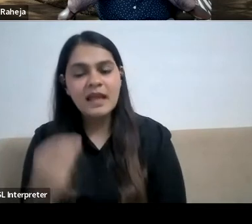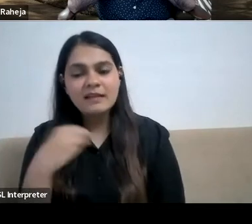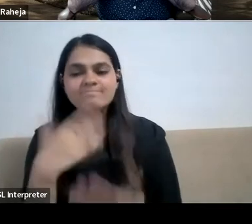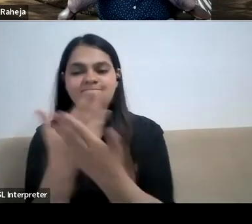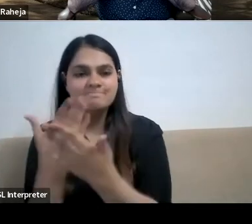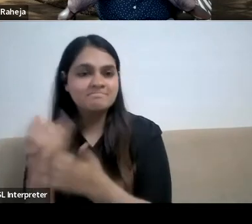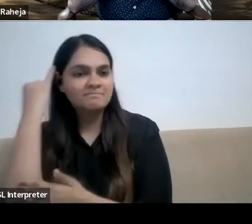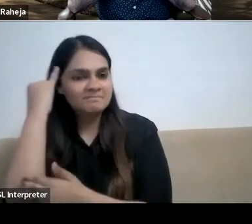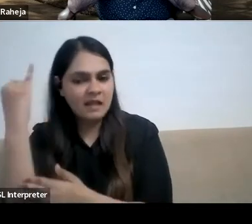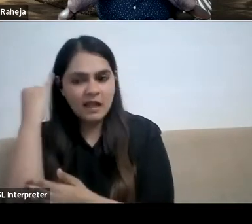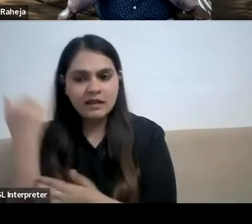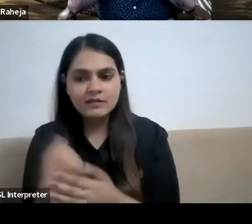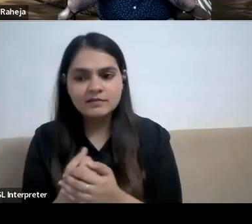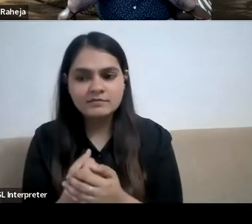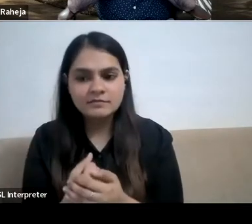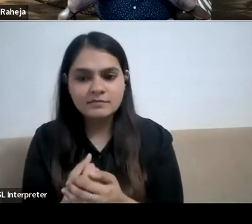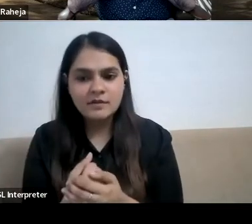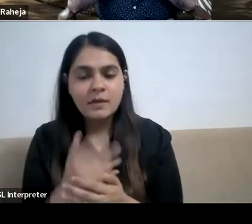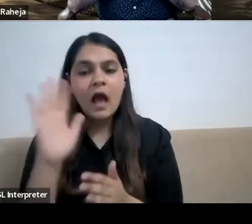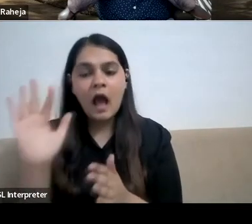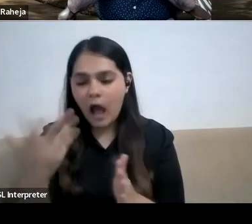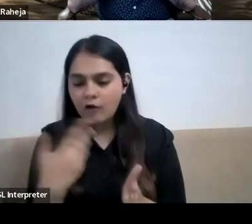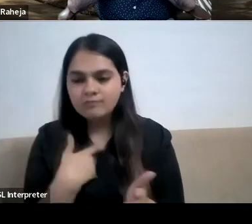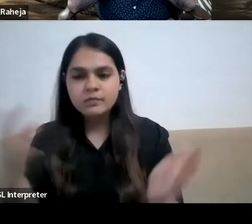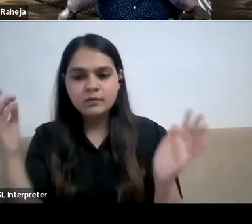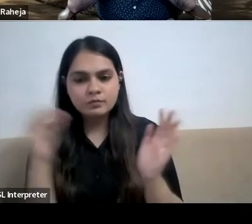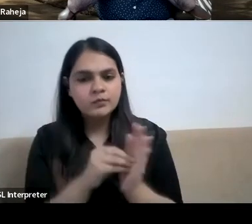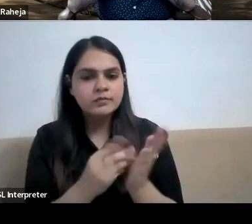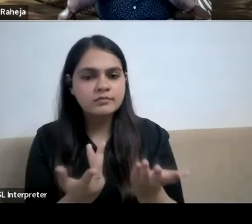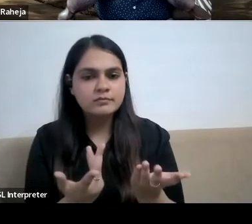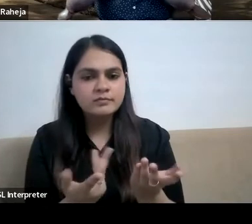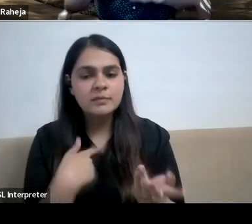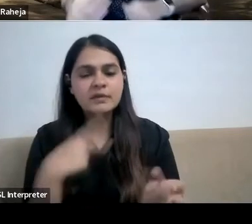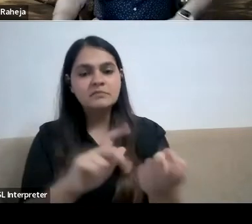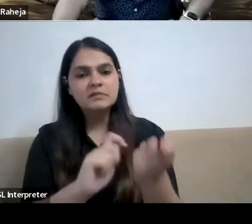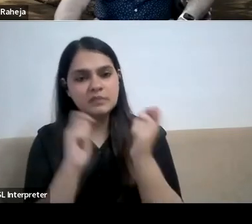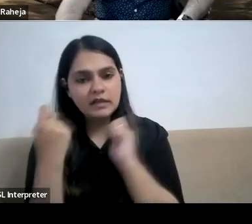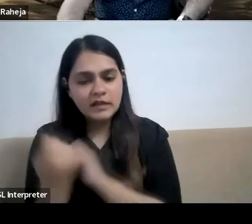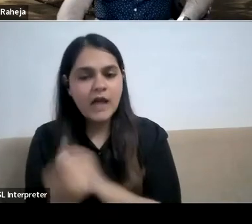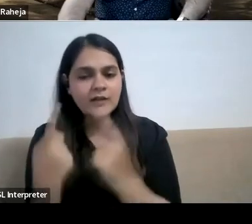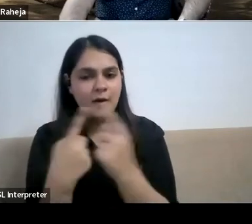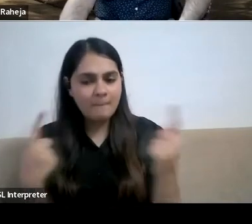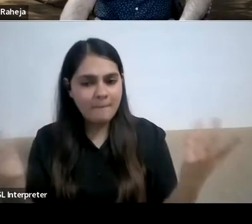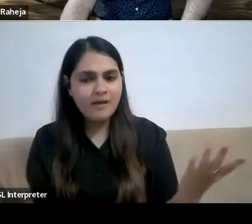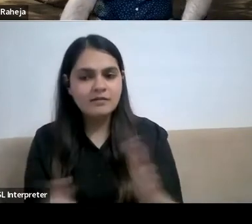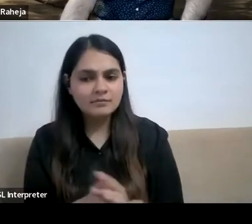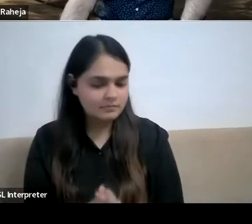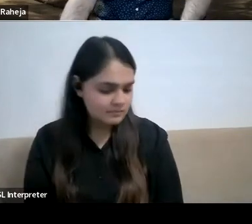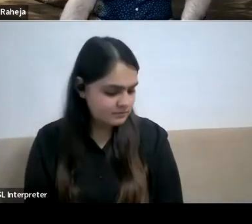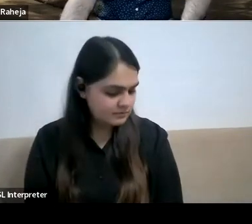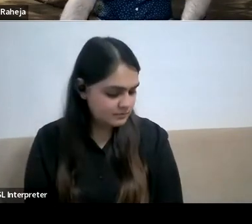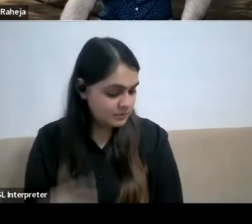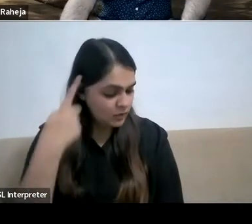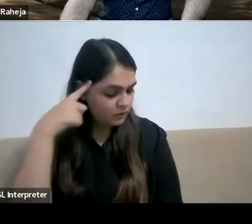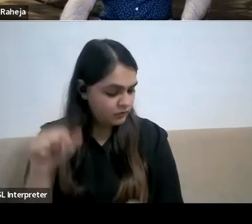to how we could actually retrofit and transform the entire ground that could be accessible